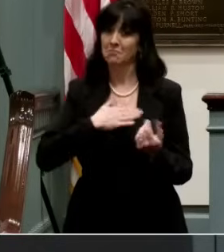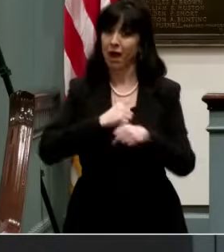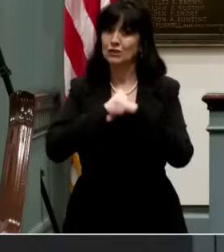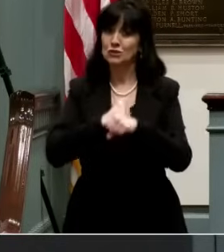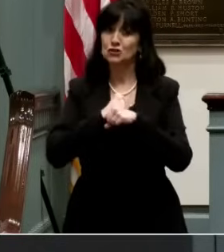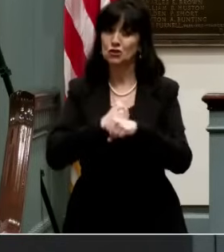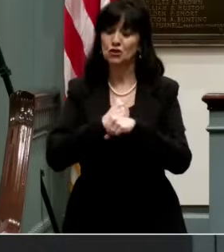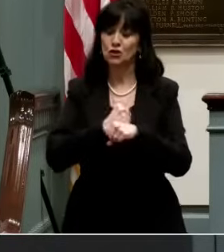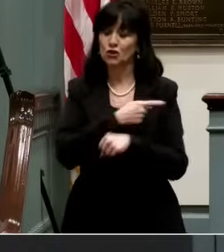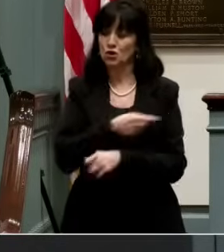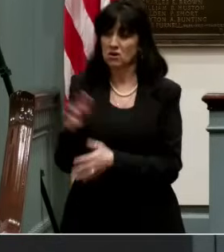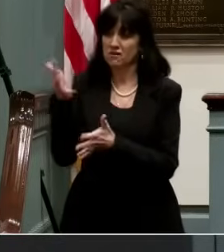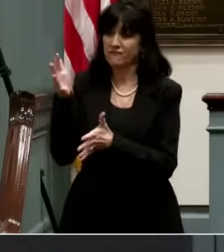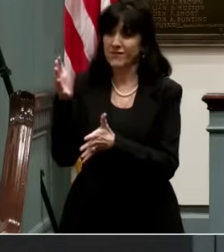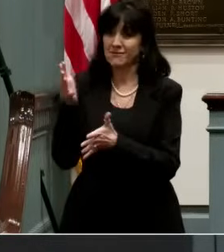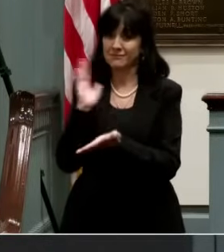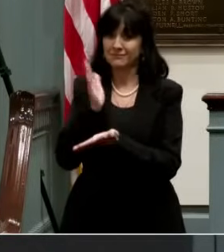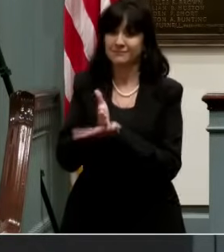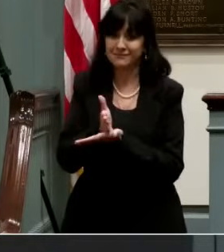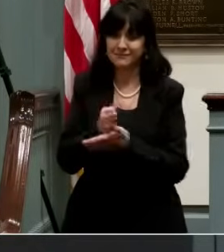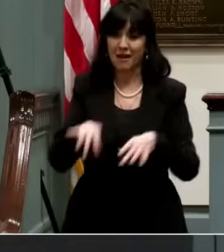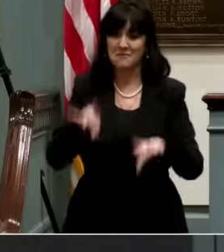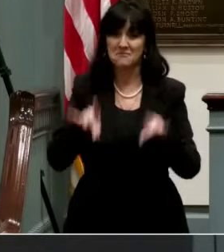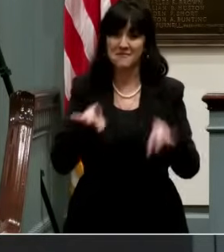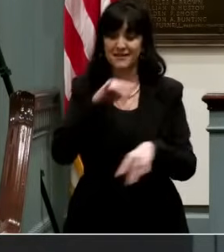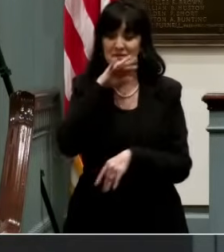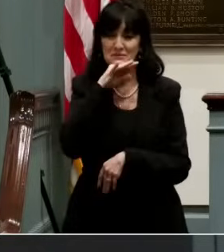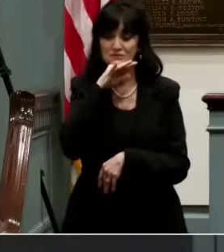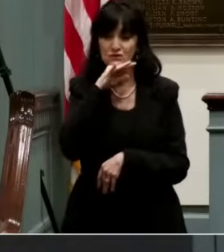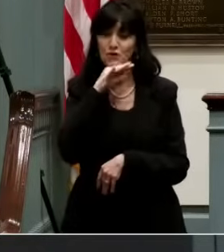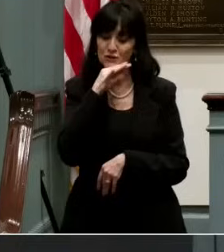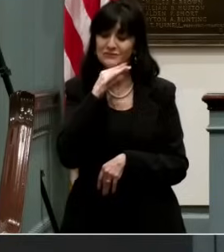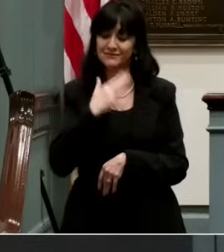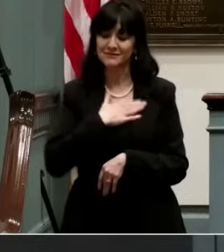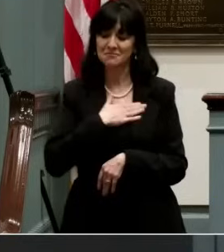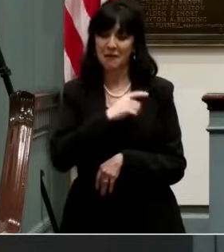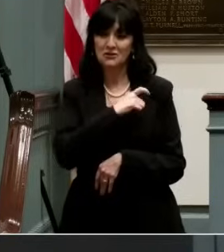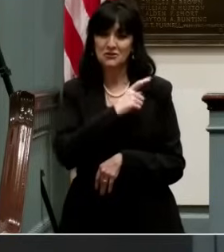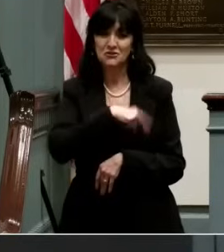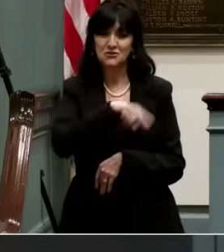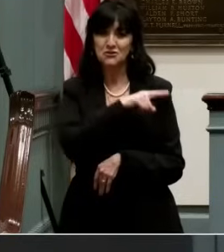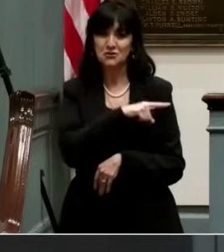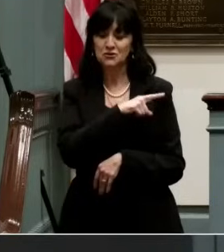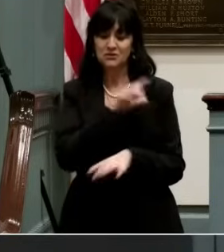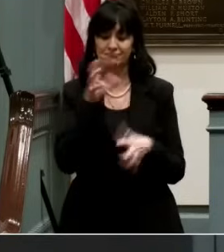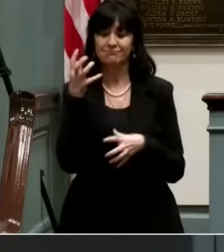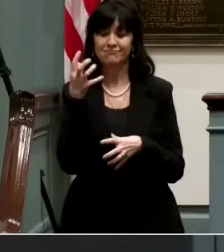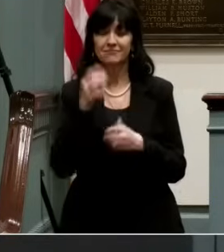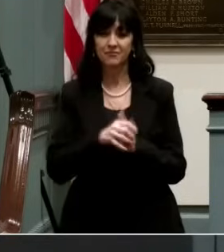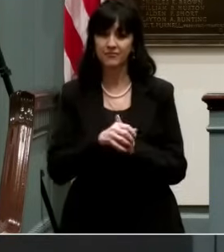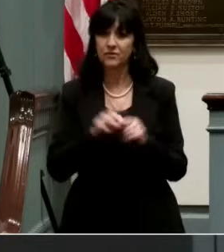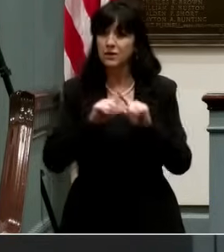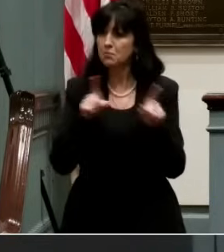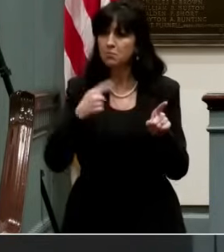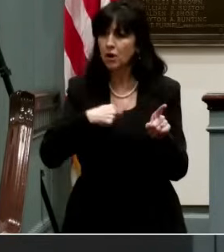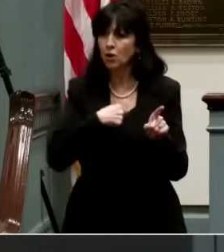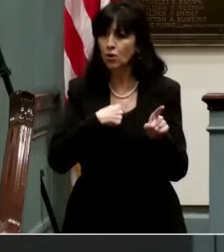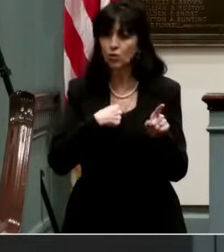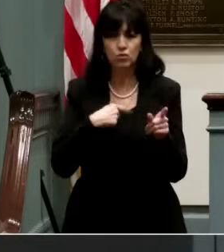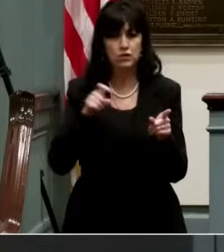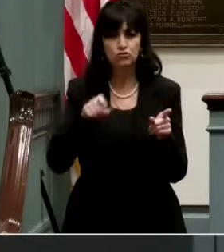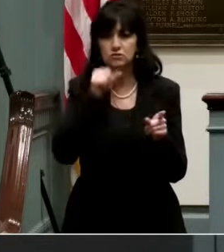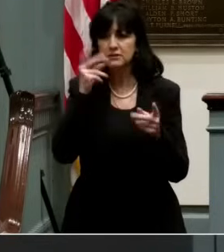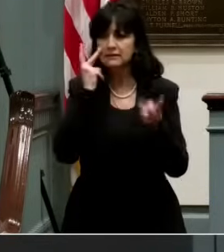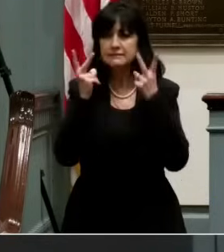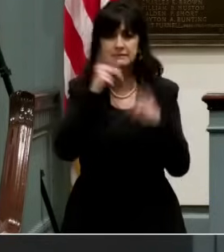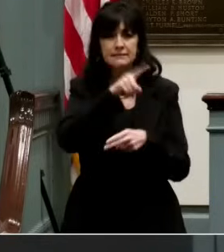don't like it very much. But we shouldn't have to rely on other people to pick up our trash. We should stop throwing it out the